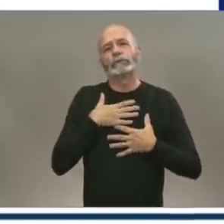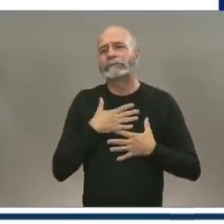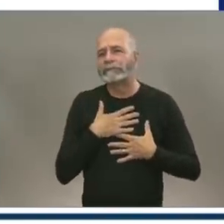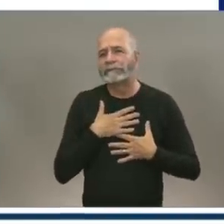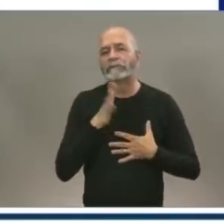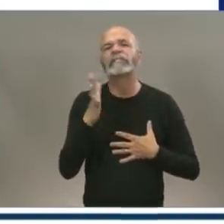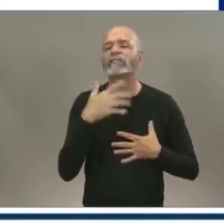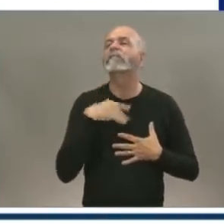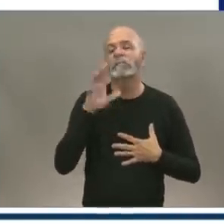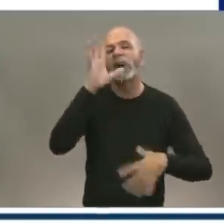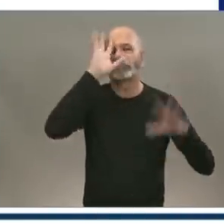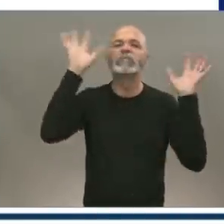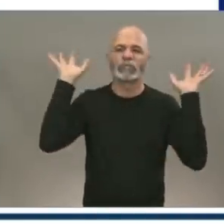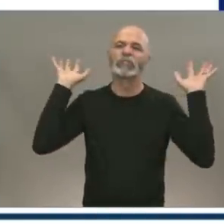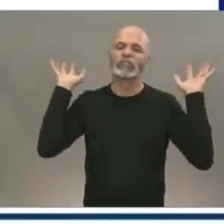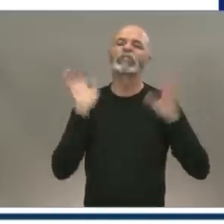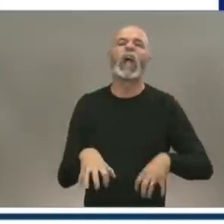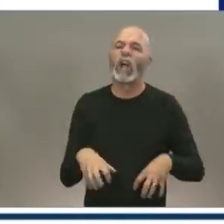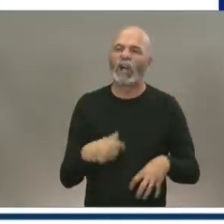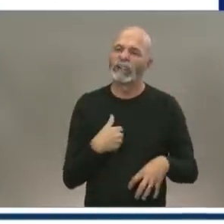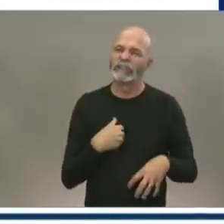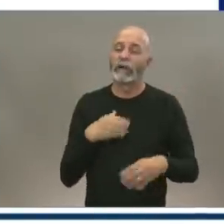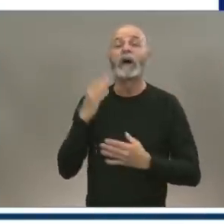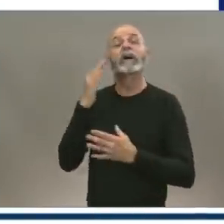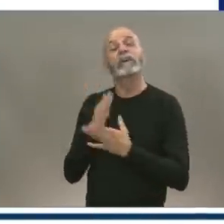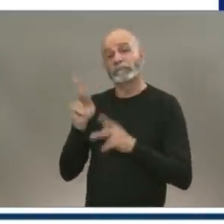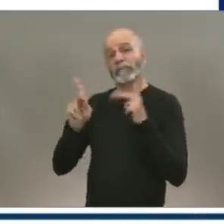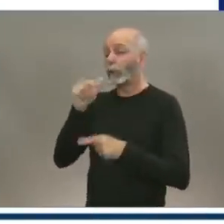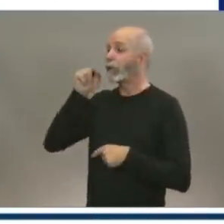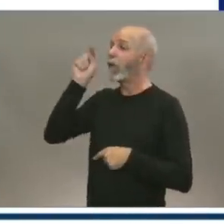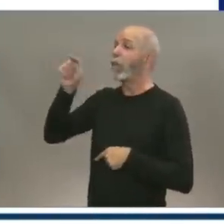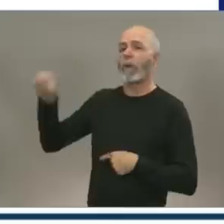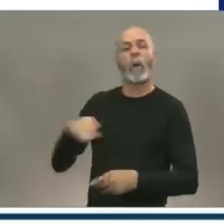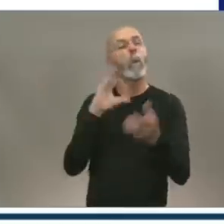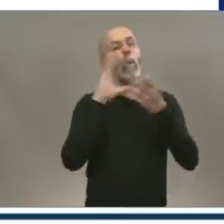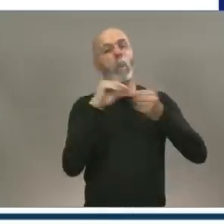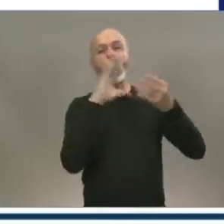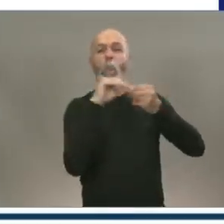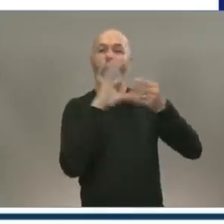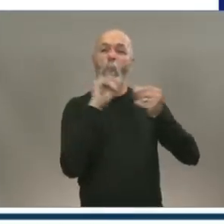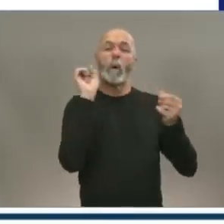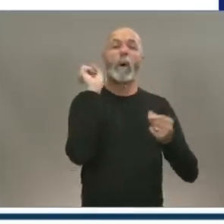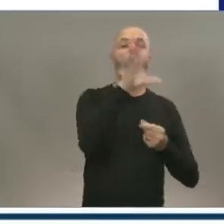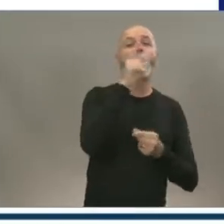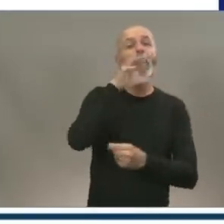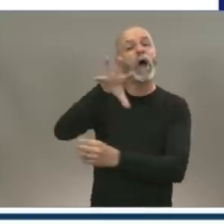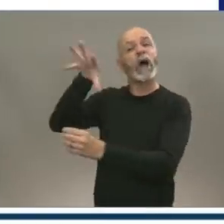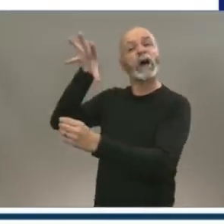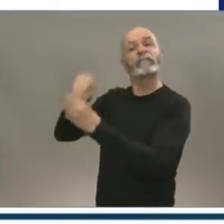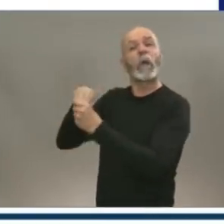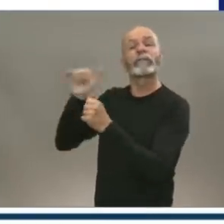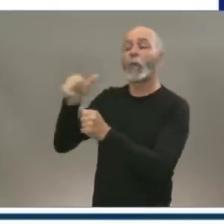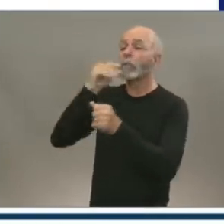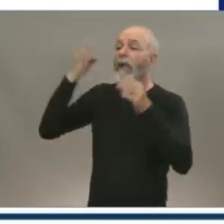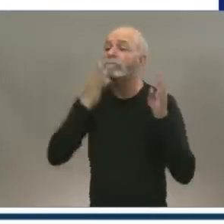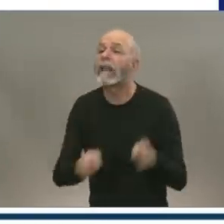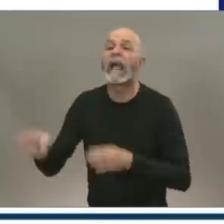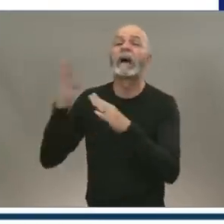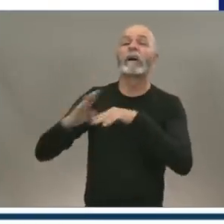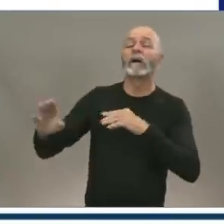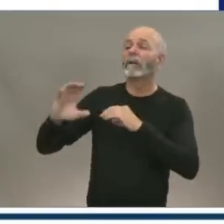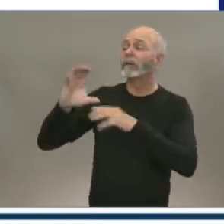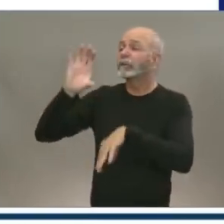comments of some of those who were allegedly involved in organizing this gathering. The